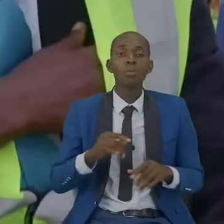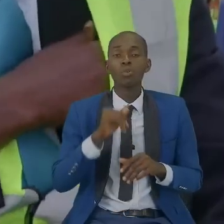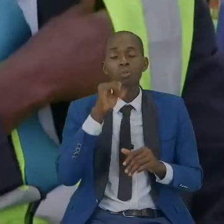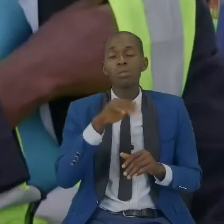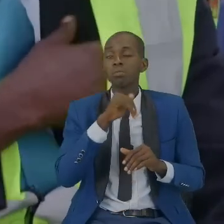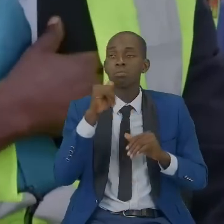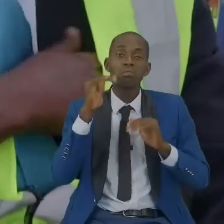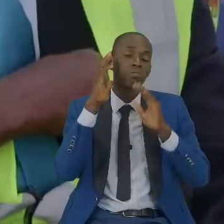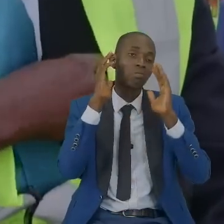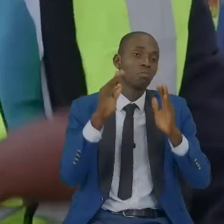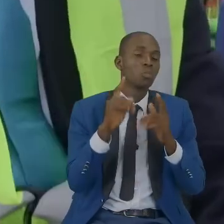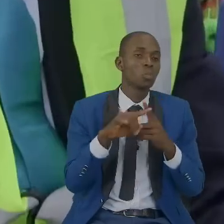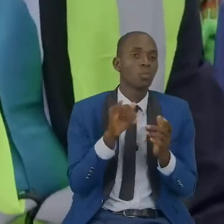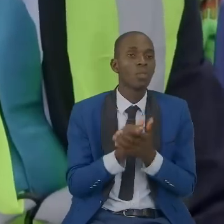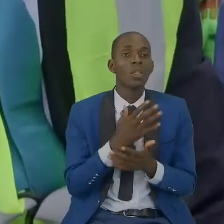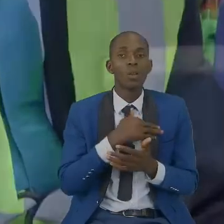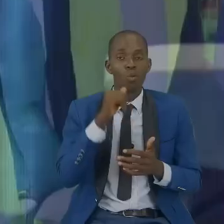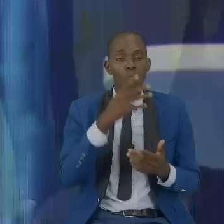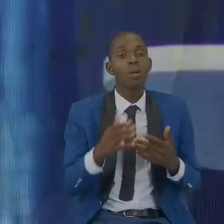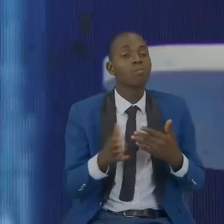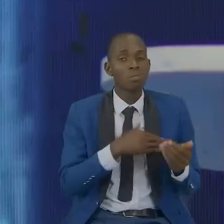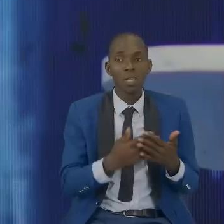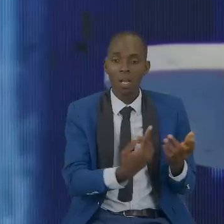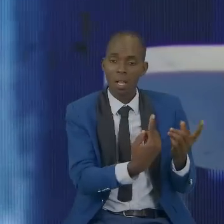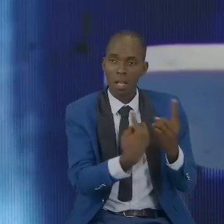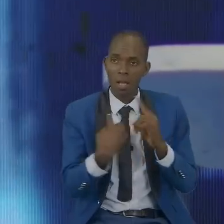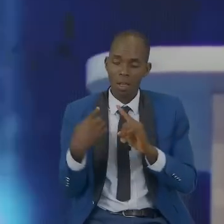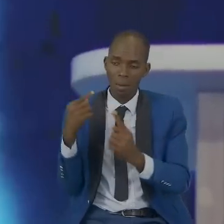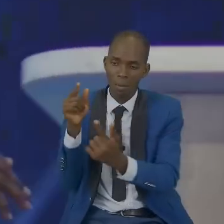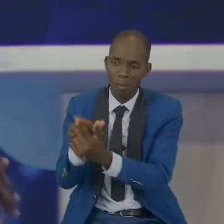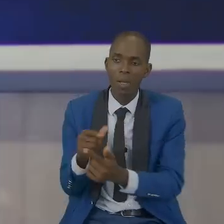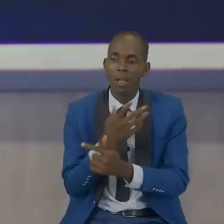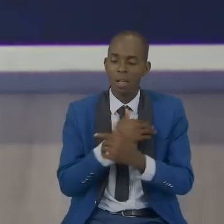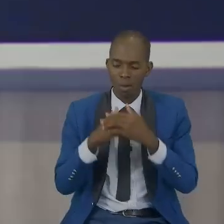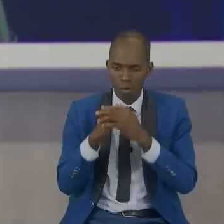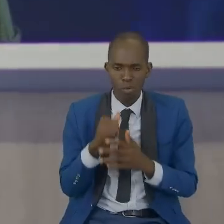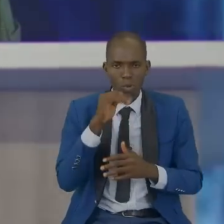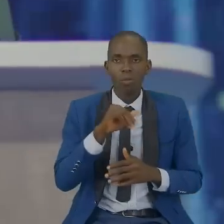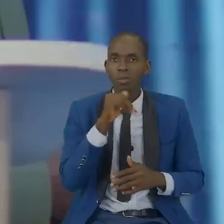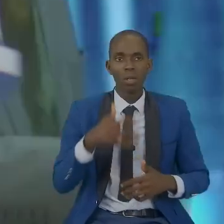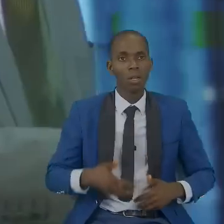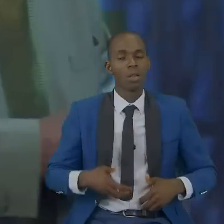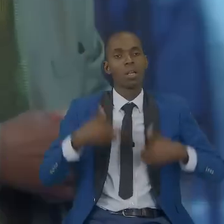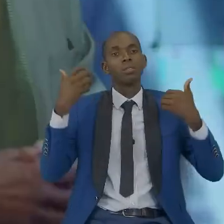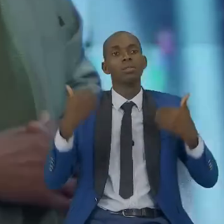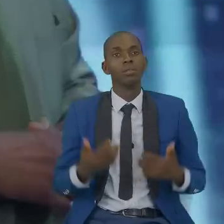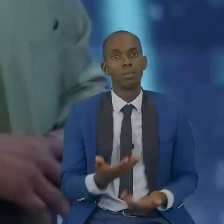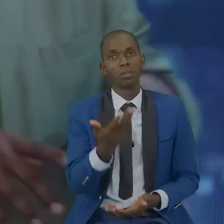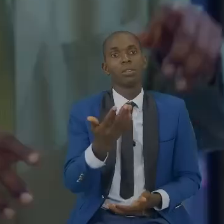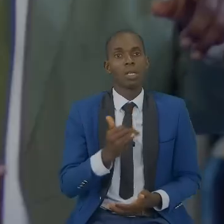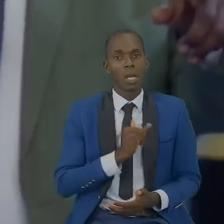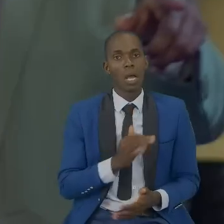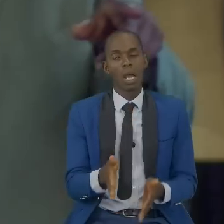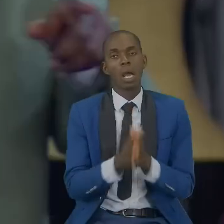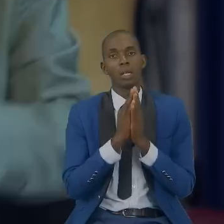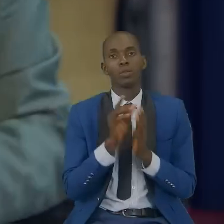she came and worshiped him. She didn't get angry. Some people are asking for prayer, and if you don't